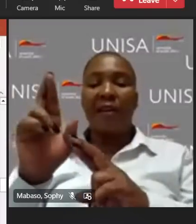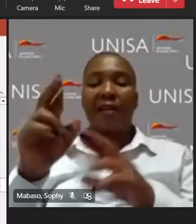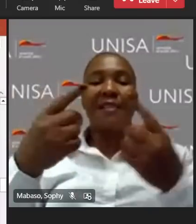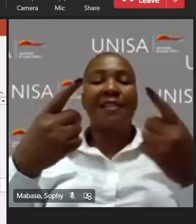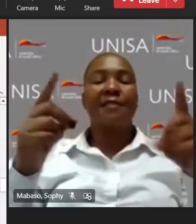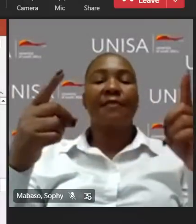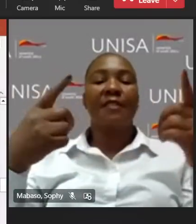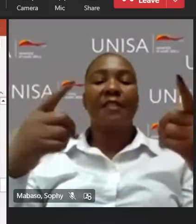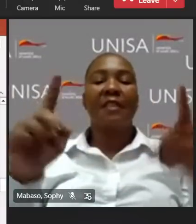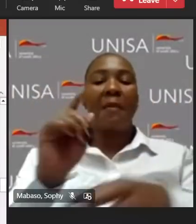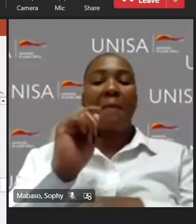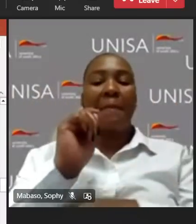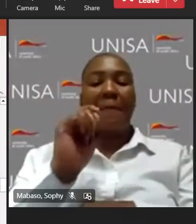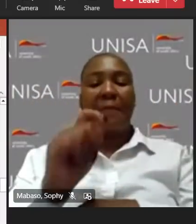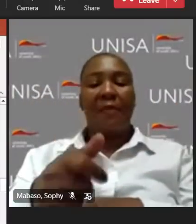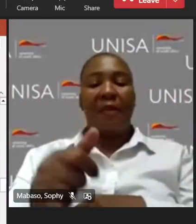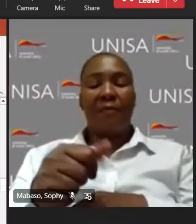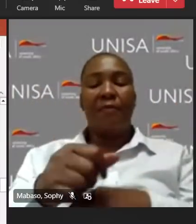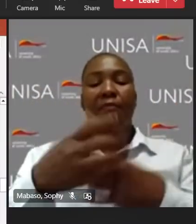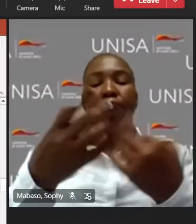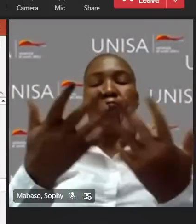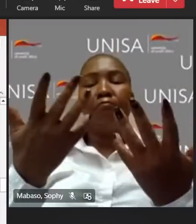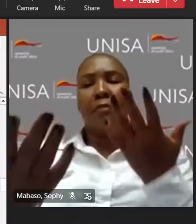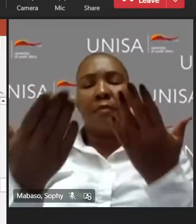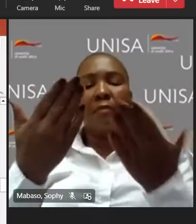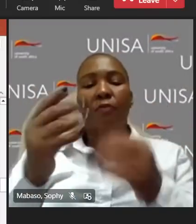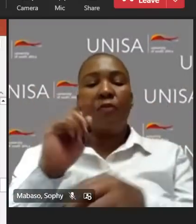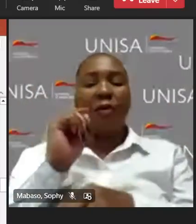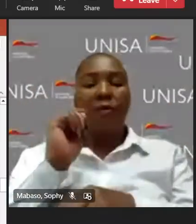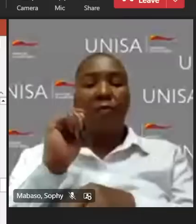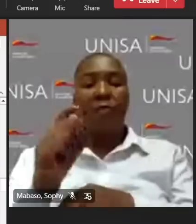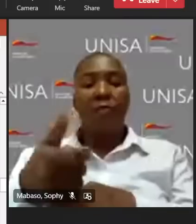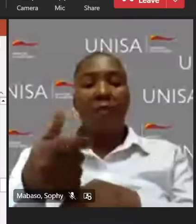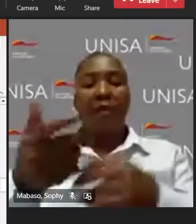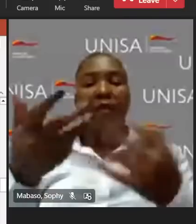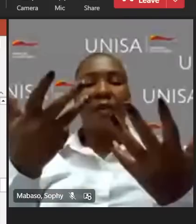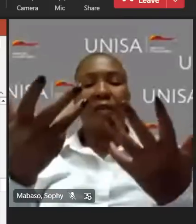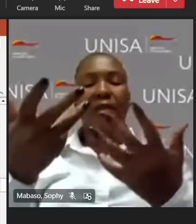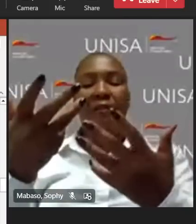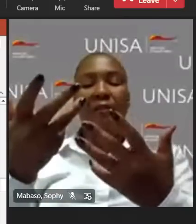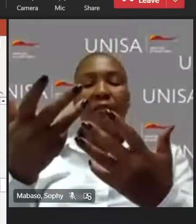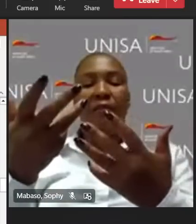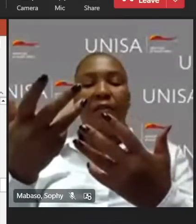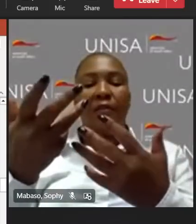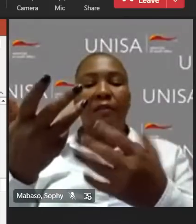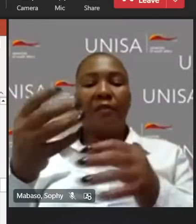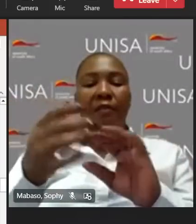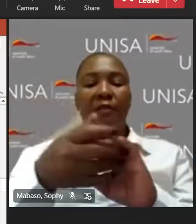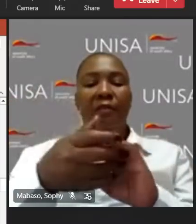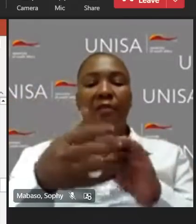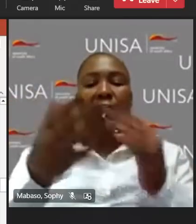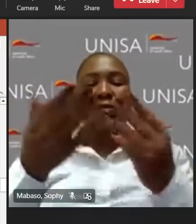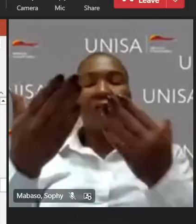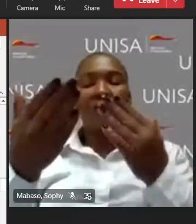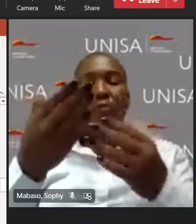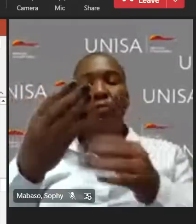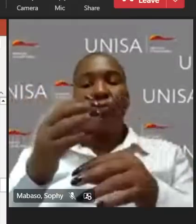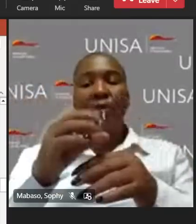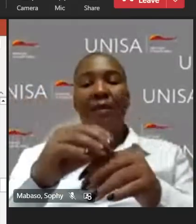methods. You can pay your fees online using your credit card